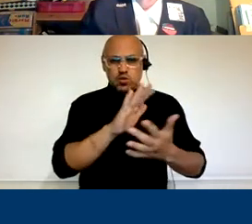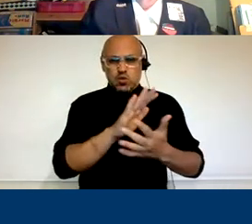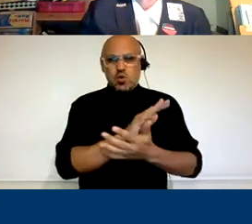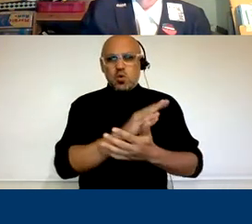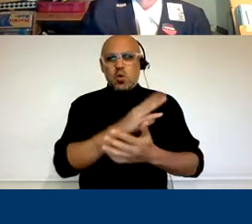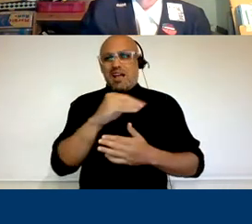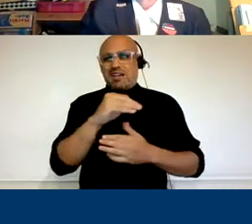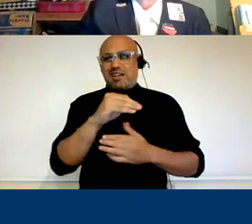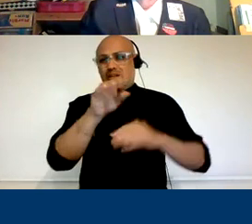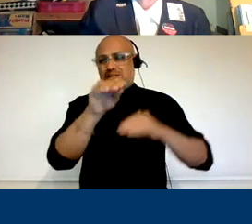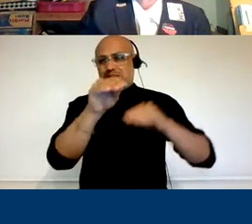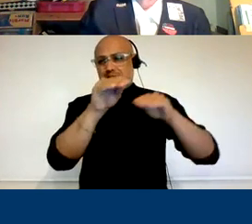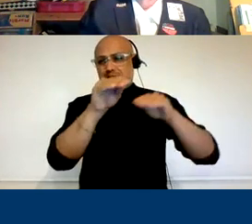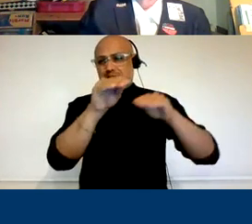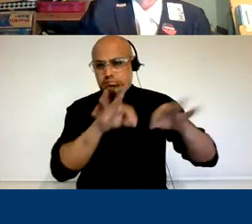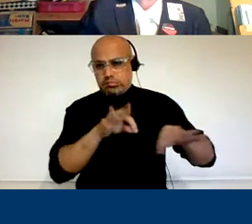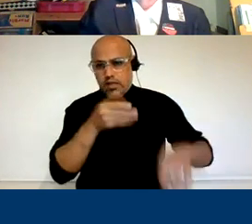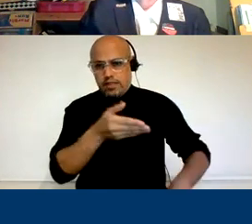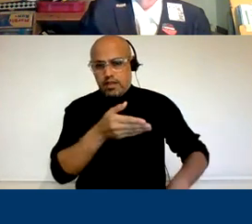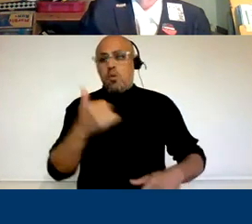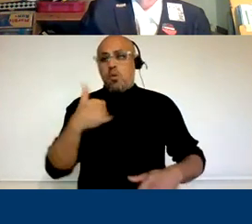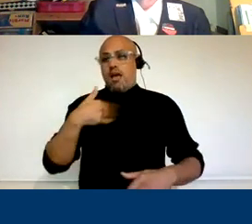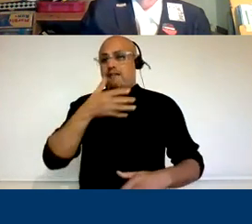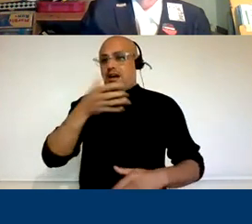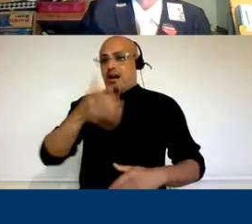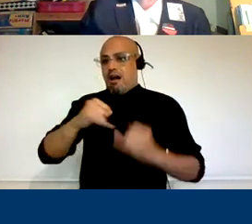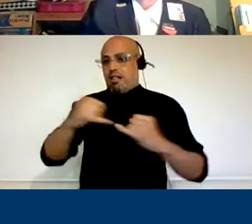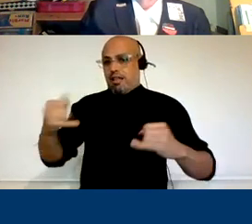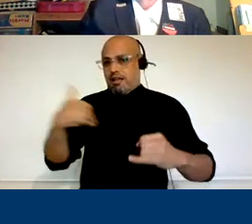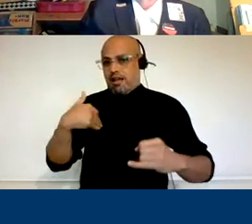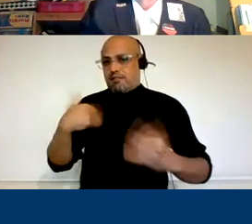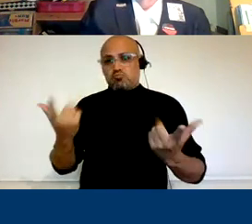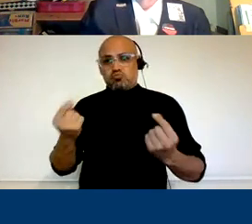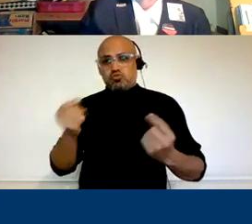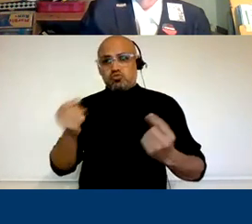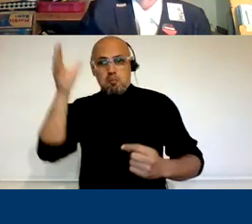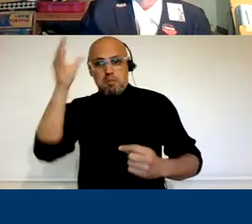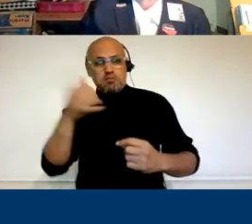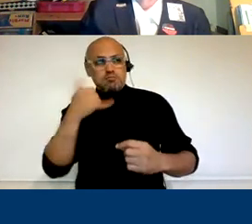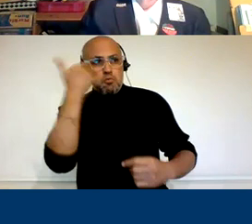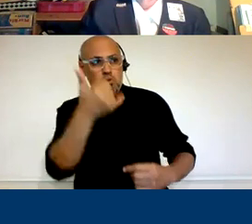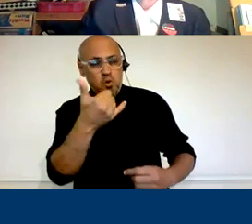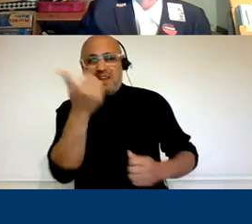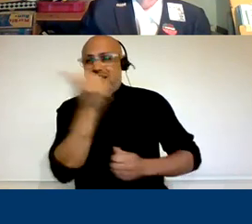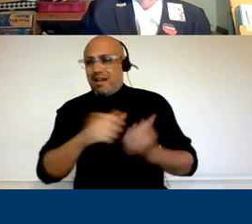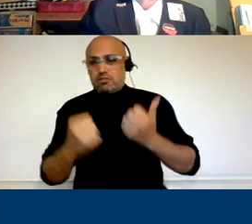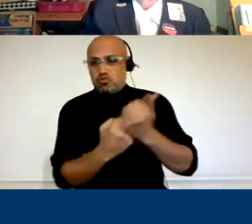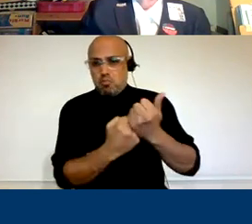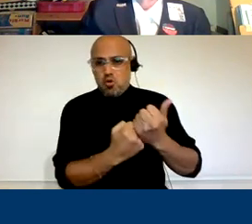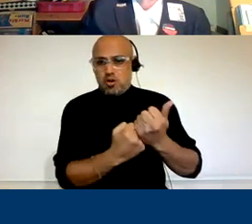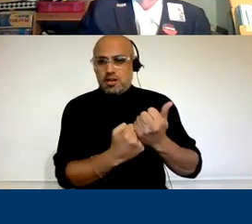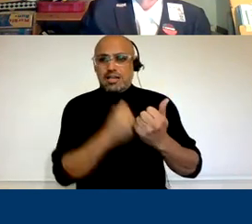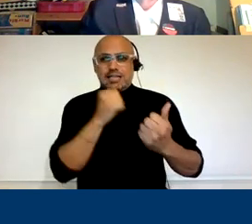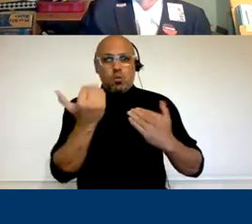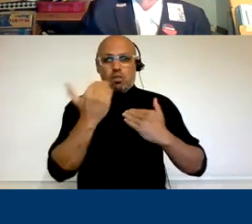the instructional app. We have a hotline. The parents can reach the hotline for any support. It's not